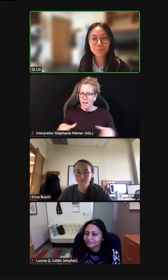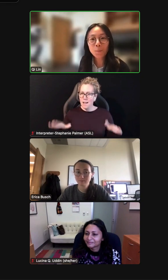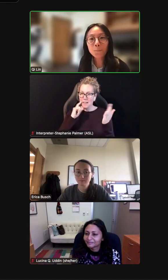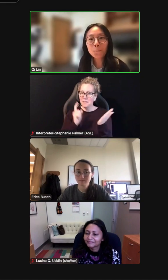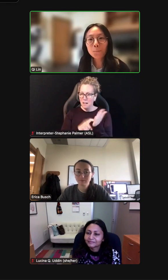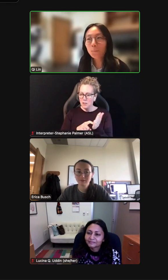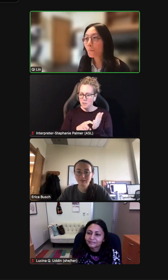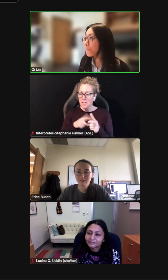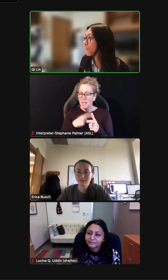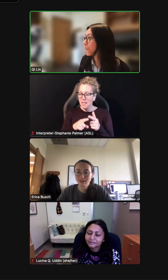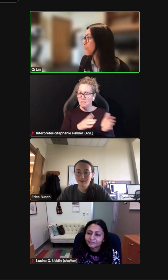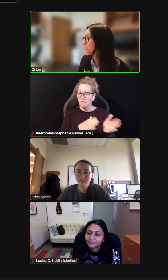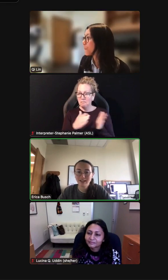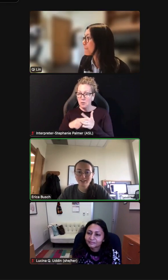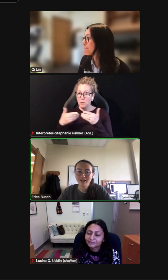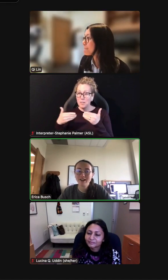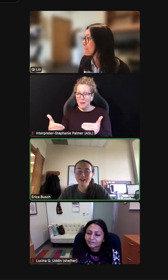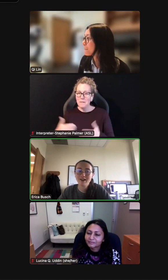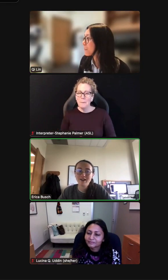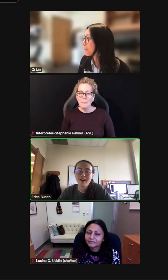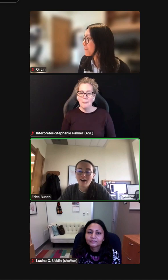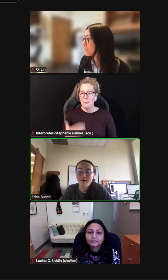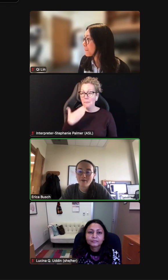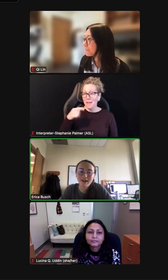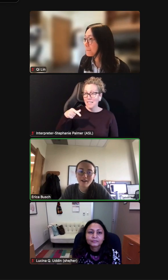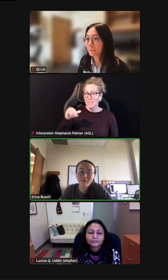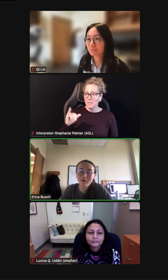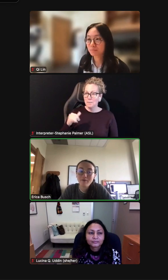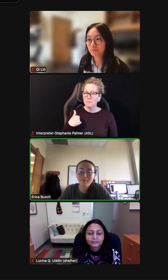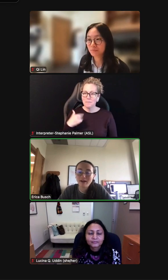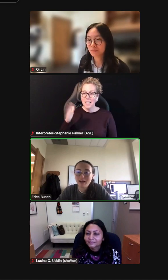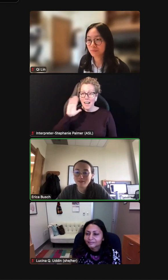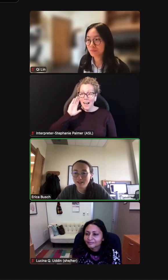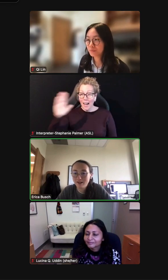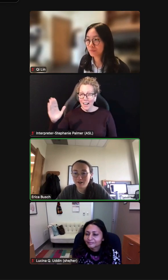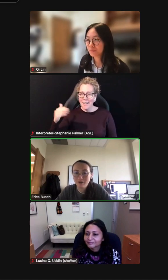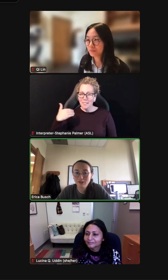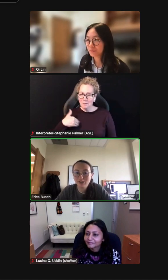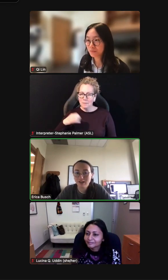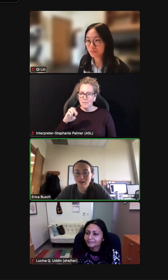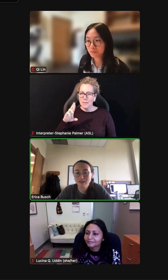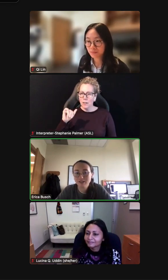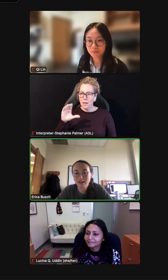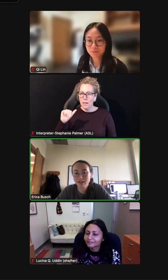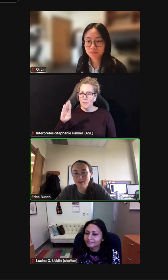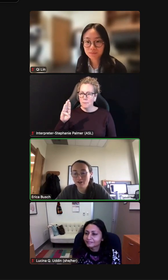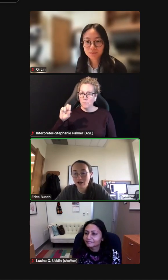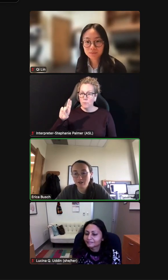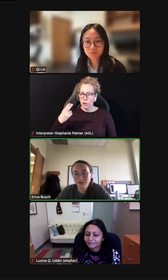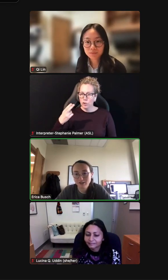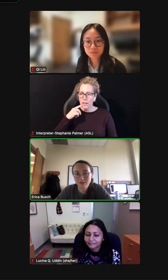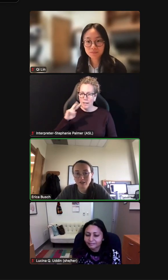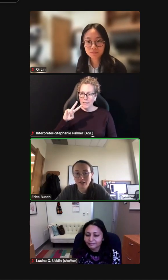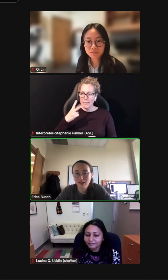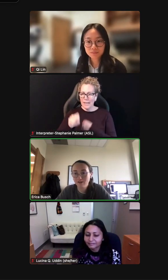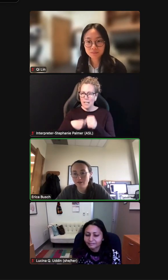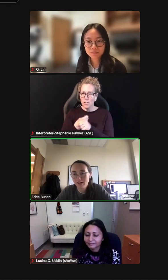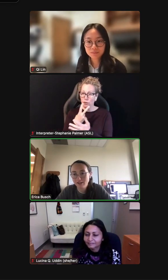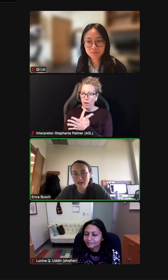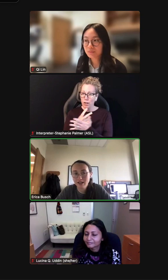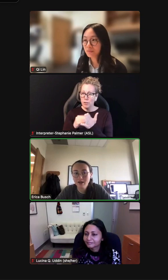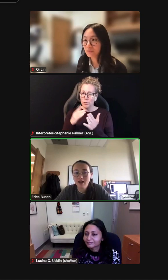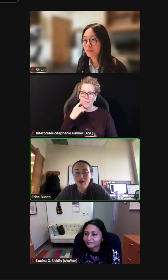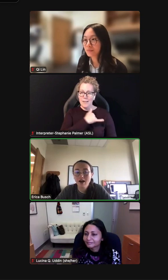started. Thanks, Kate. Hi, everyone. My name is Erica Bush, and I'm a second-year graduate student at